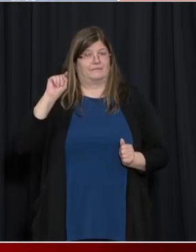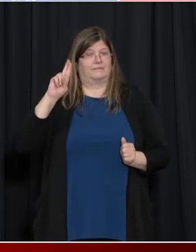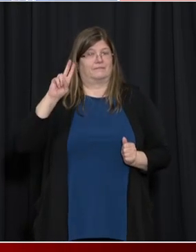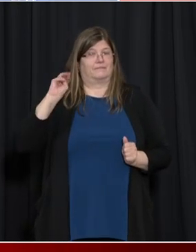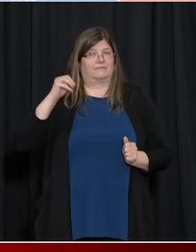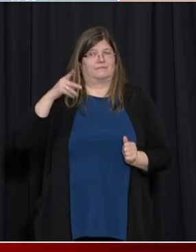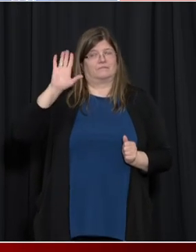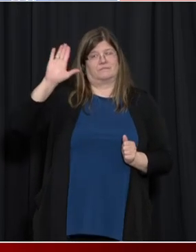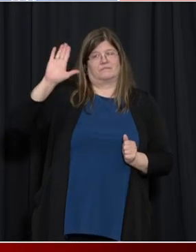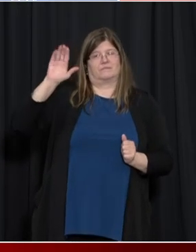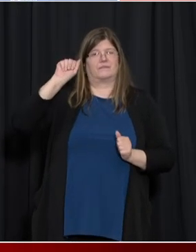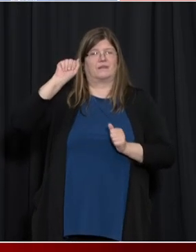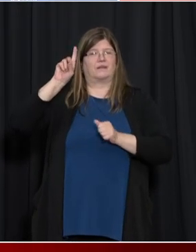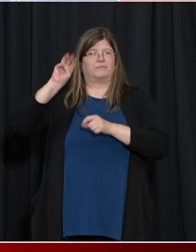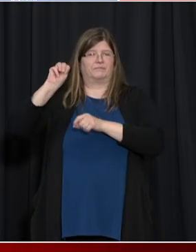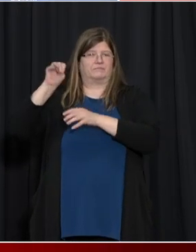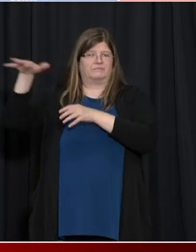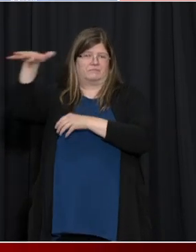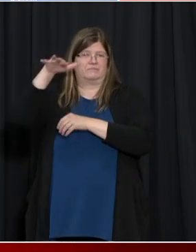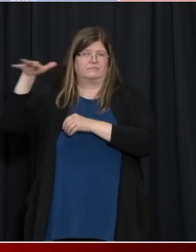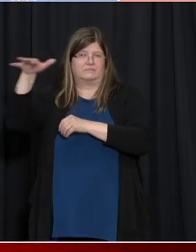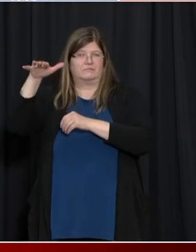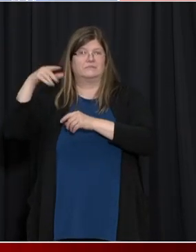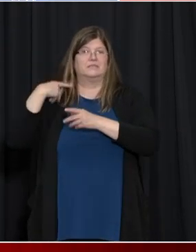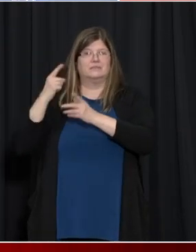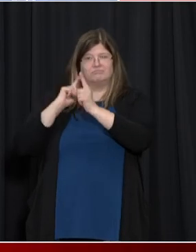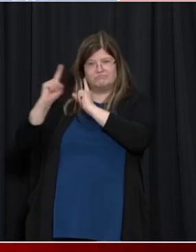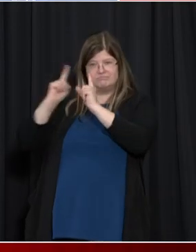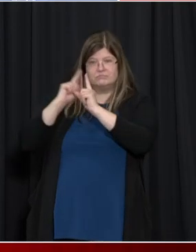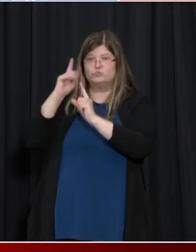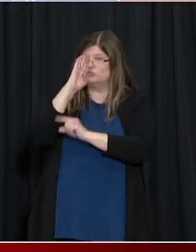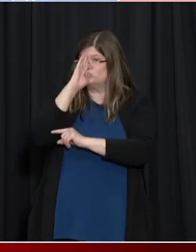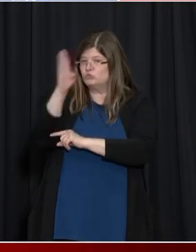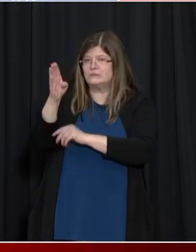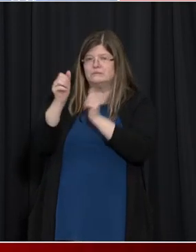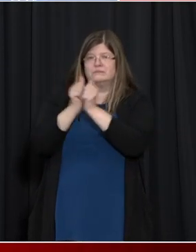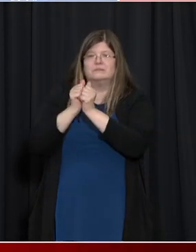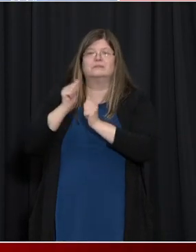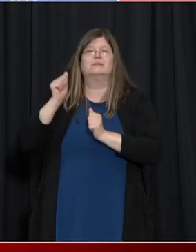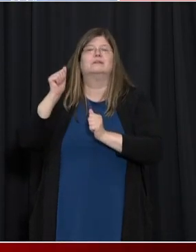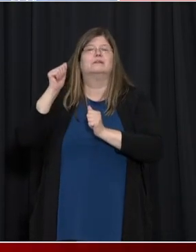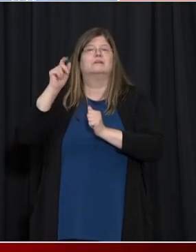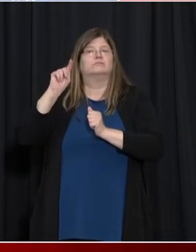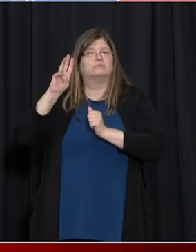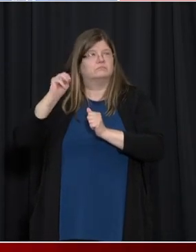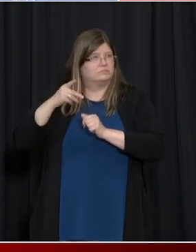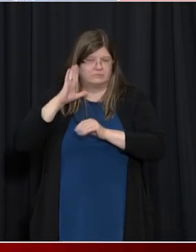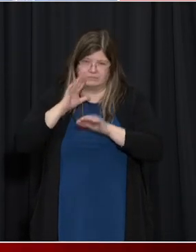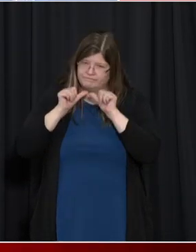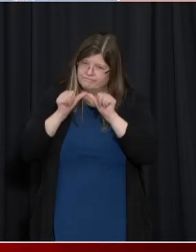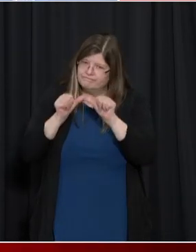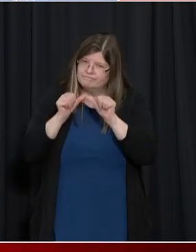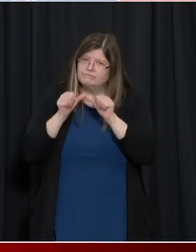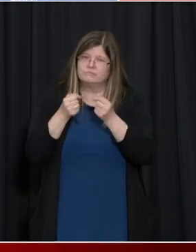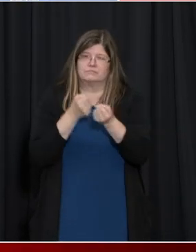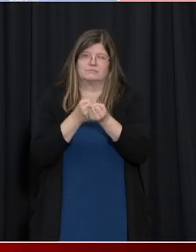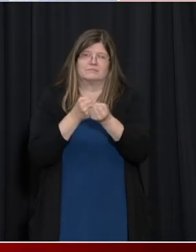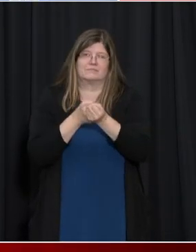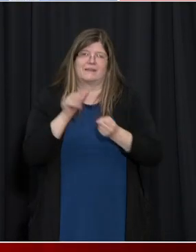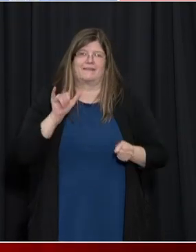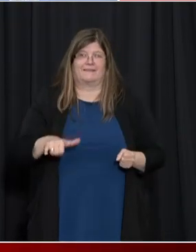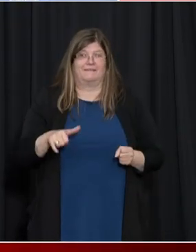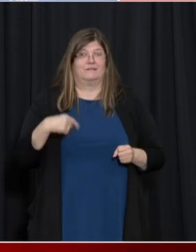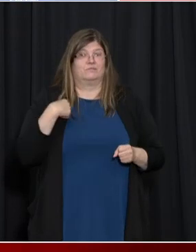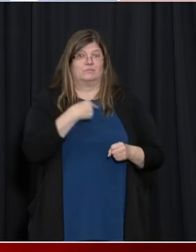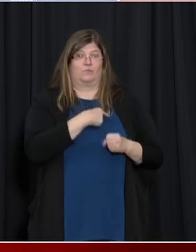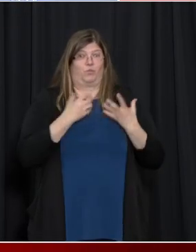including the president himself, and I will keep advancing that point. We not only want House Democrats, we